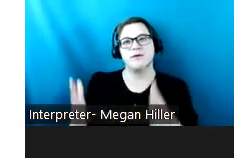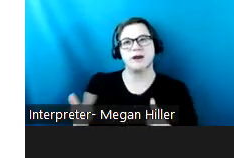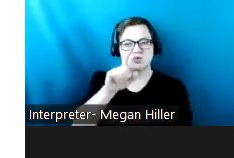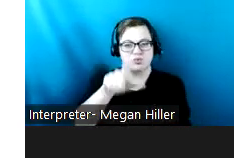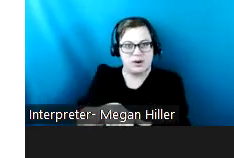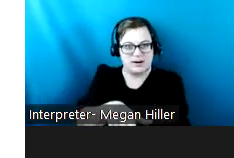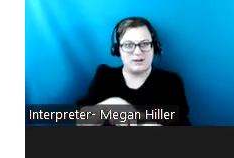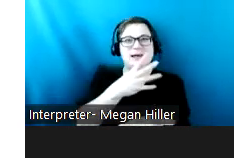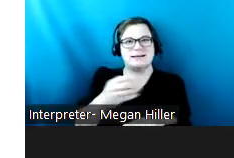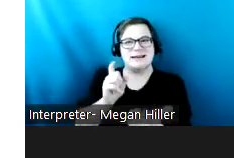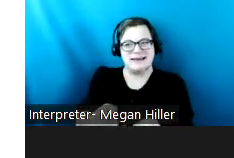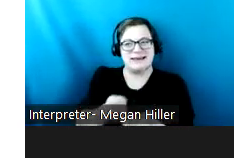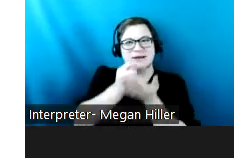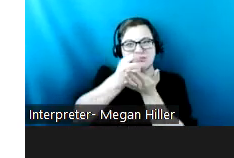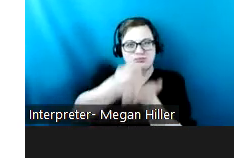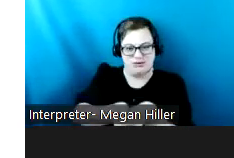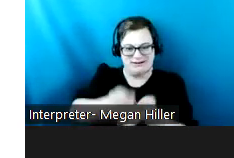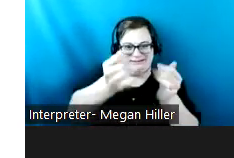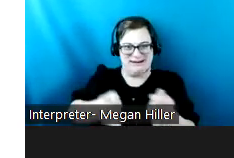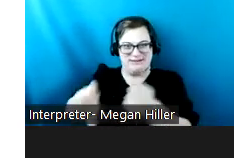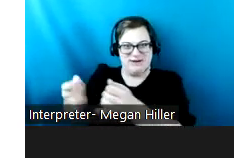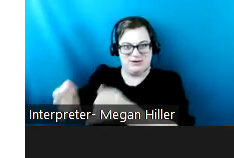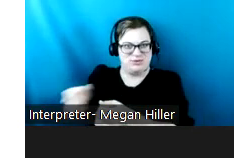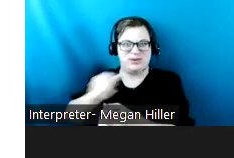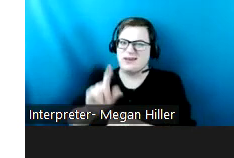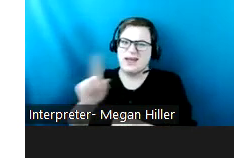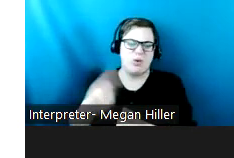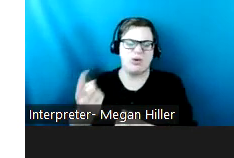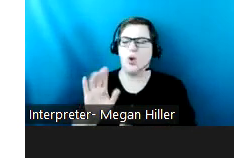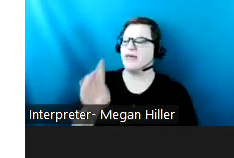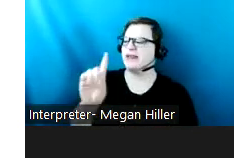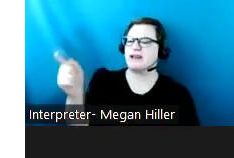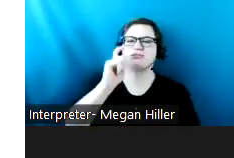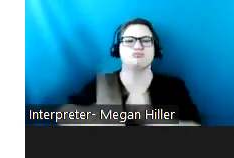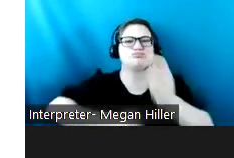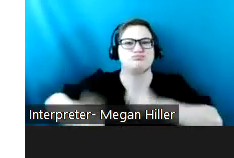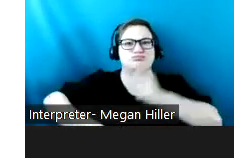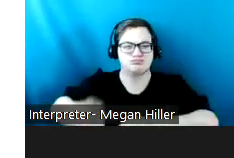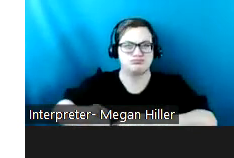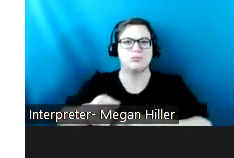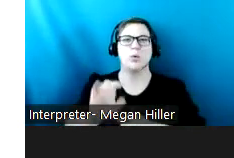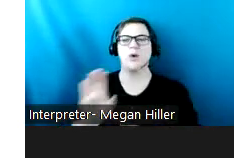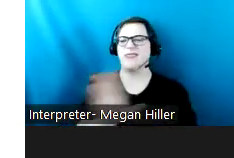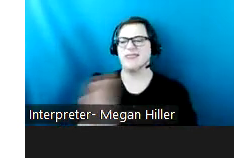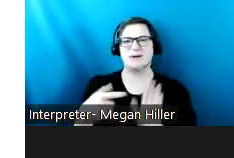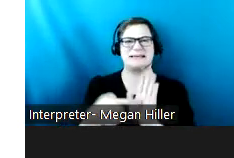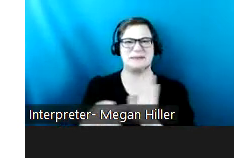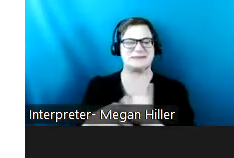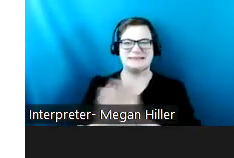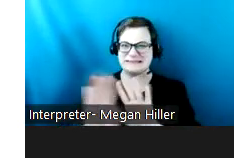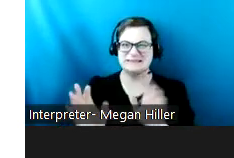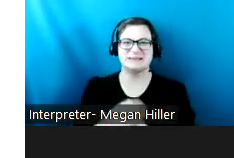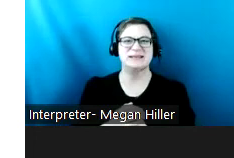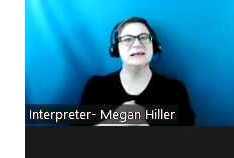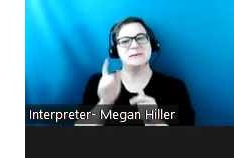to treat an individual who's receiving services and not just the diagnosis or symptoms that brought them to